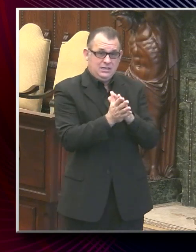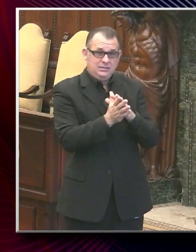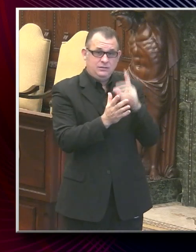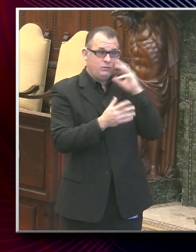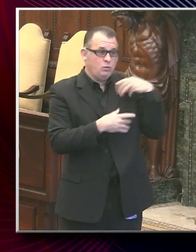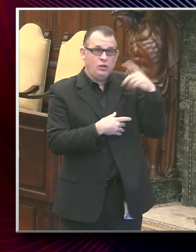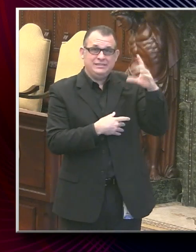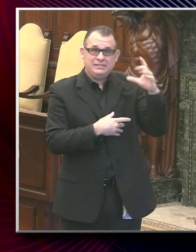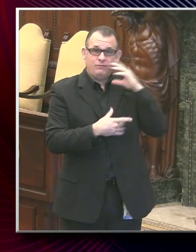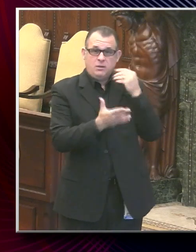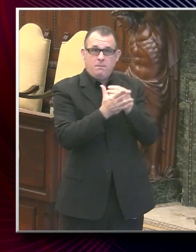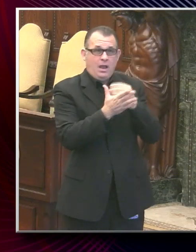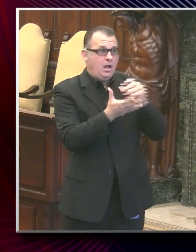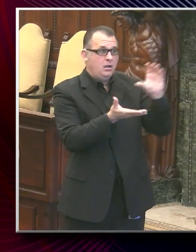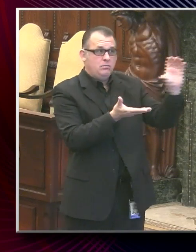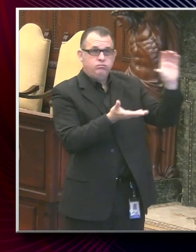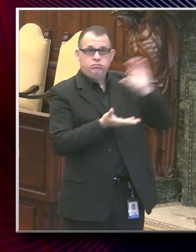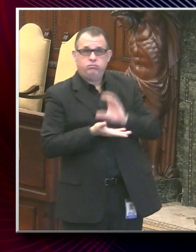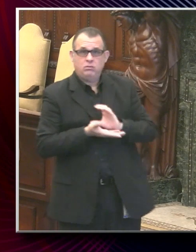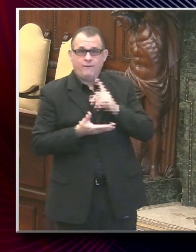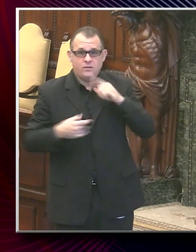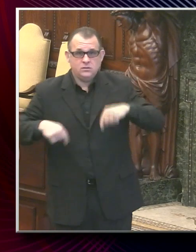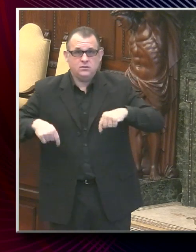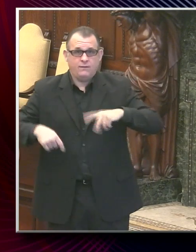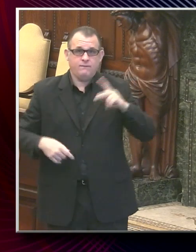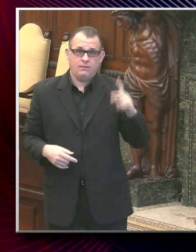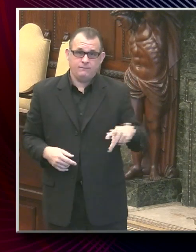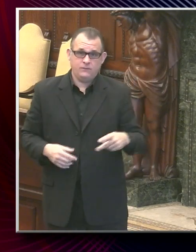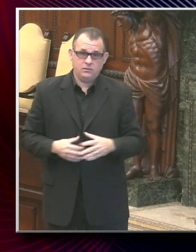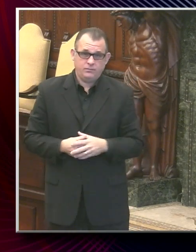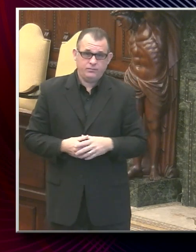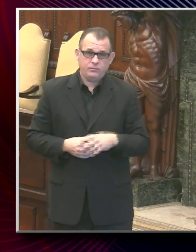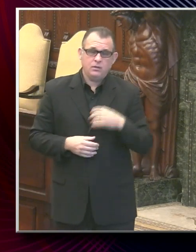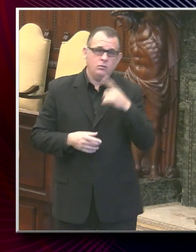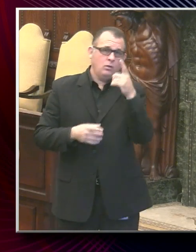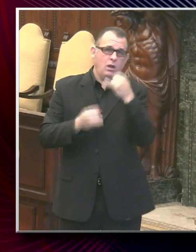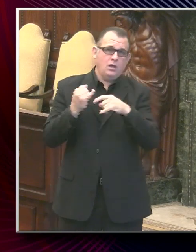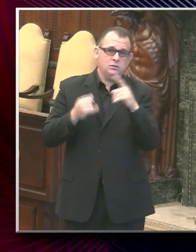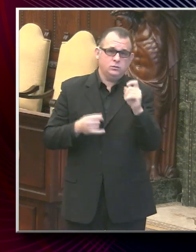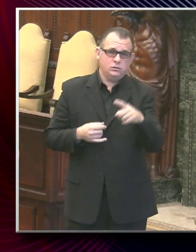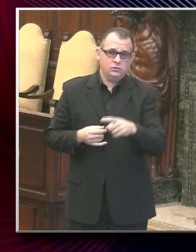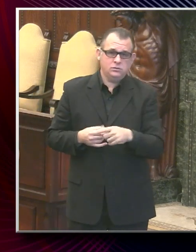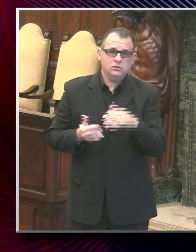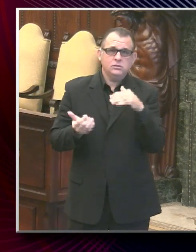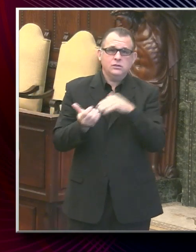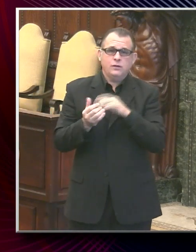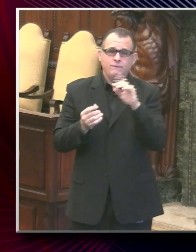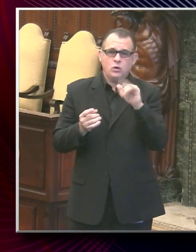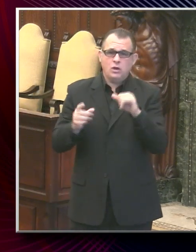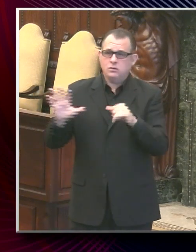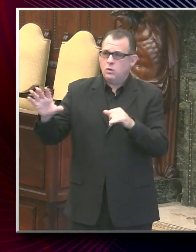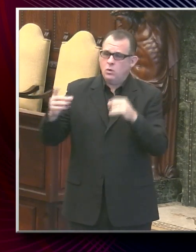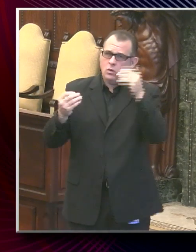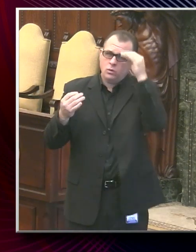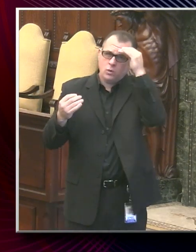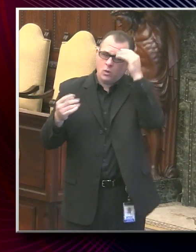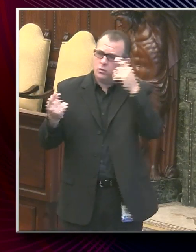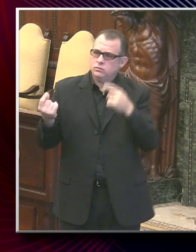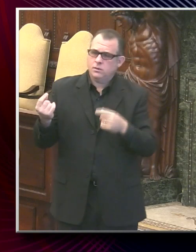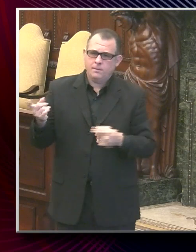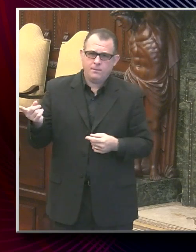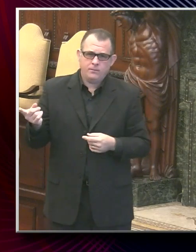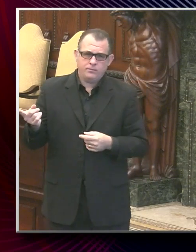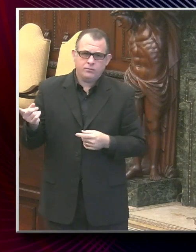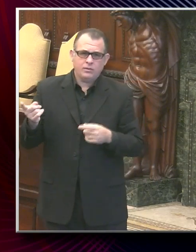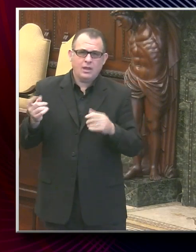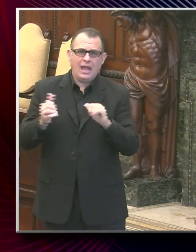replacement money that we've lost. And one last question, sir, and Dr. Farley, I'd love your thoughts as well. How will